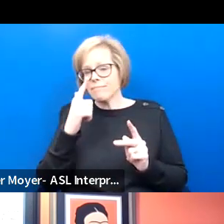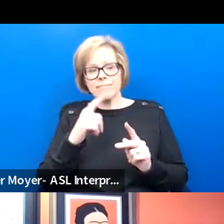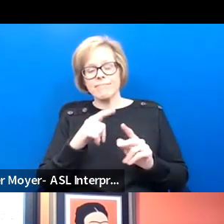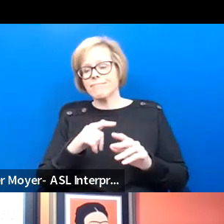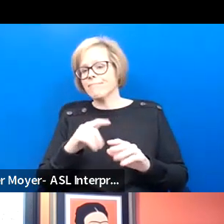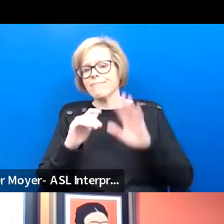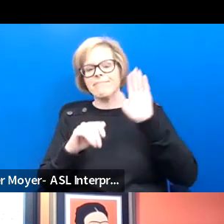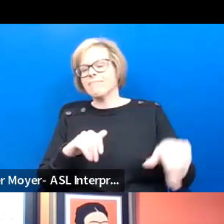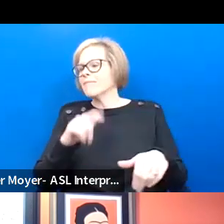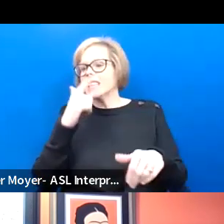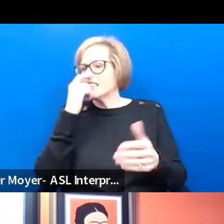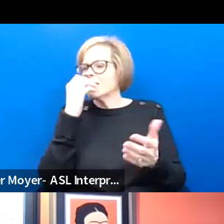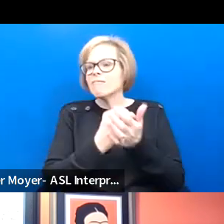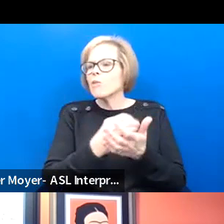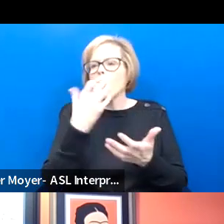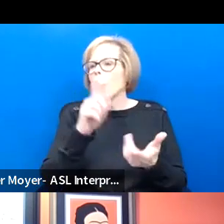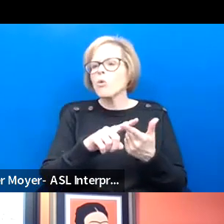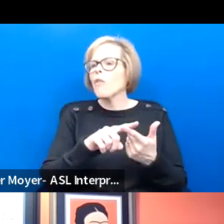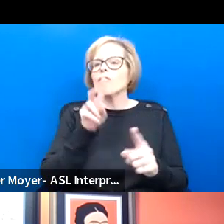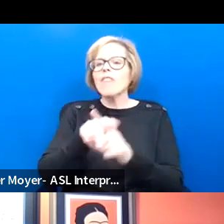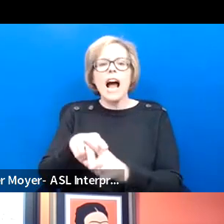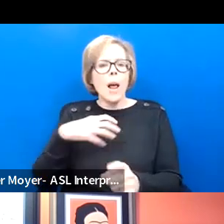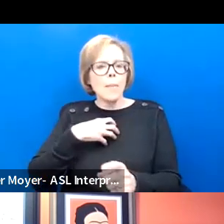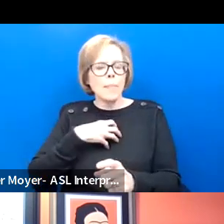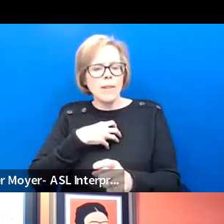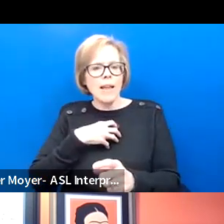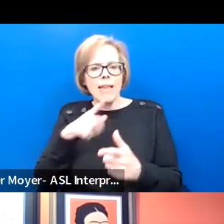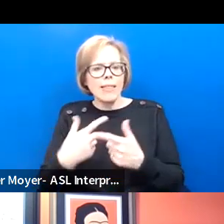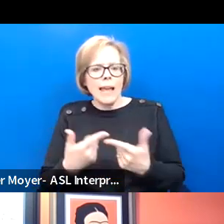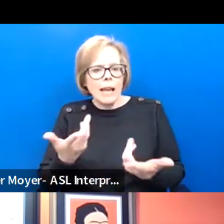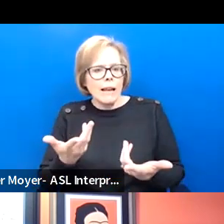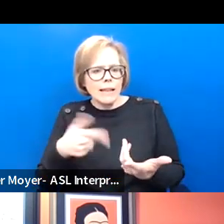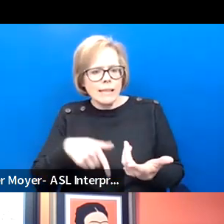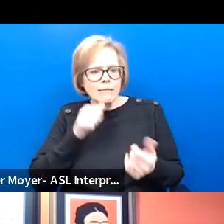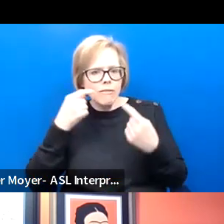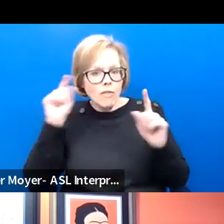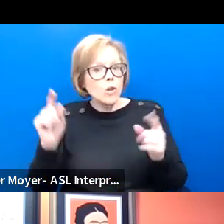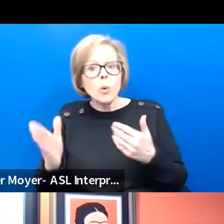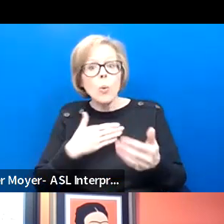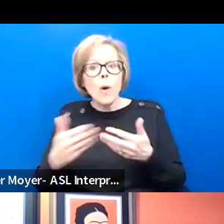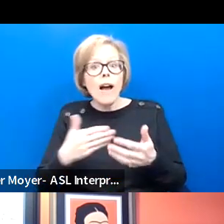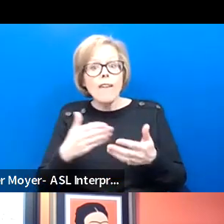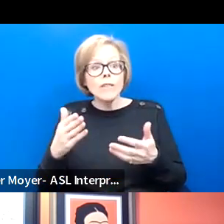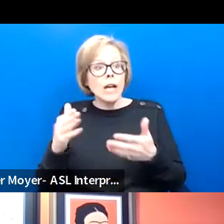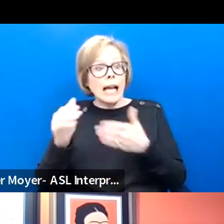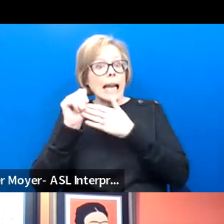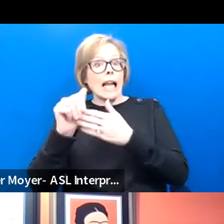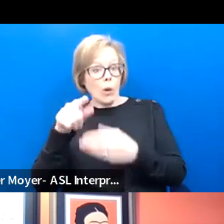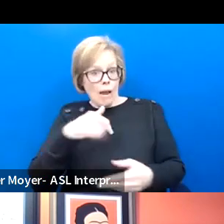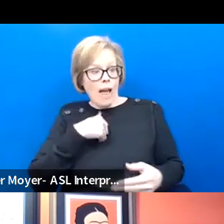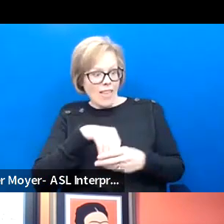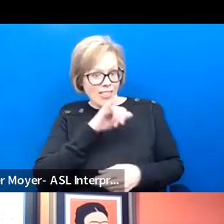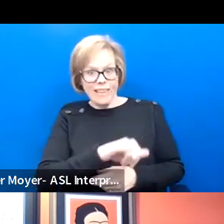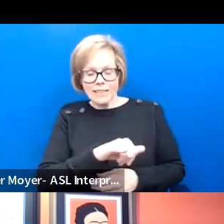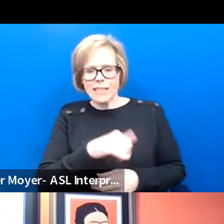filing SIRS, then none of this is going to work. So whatever champions you have in your area who are interested in doing this, I work with a